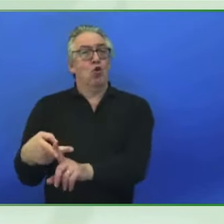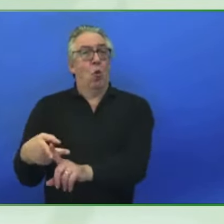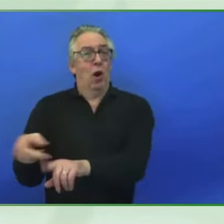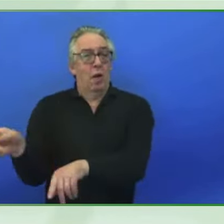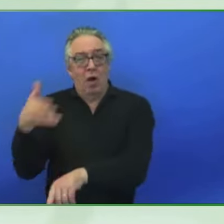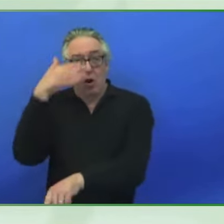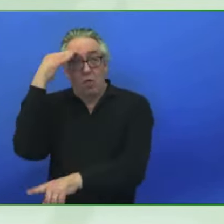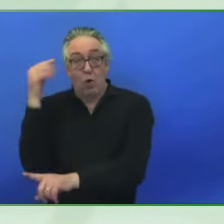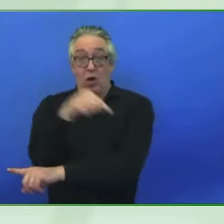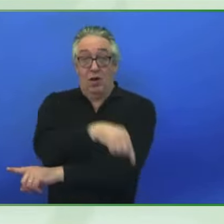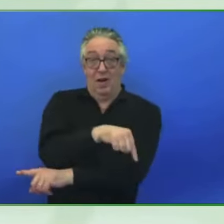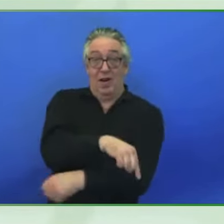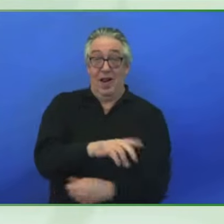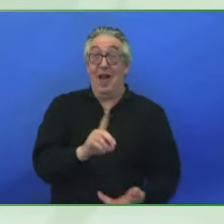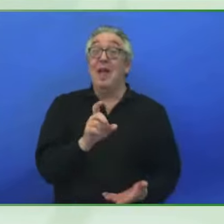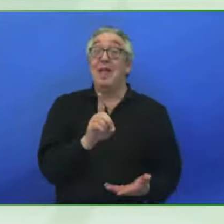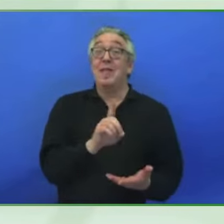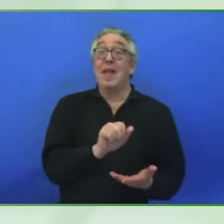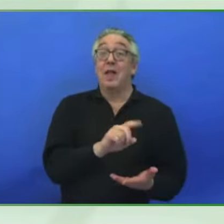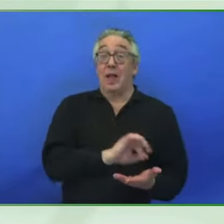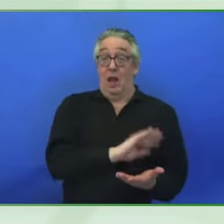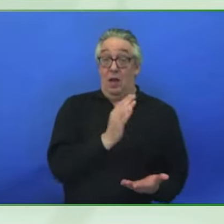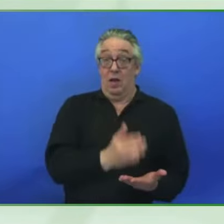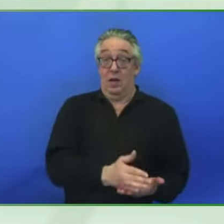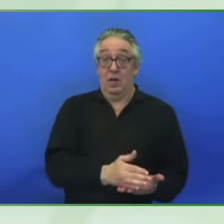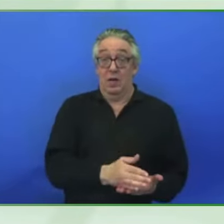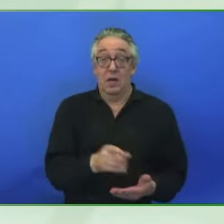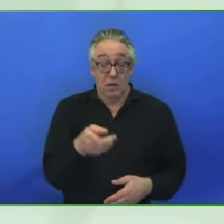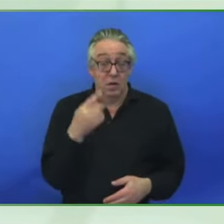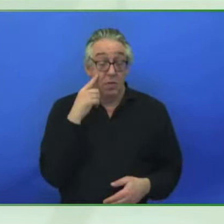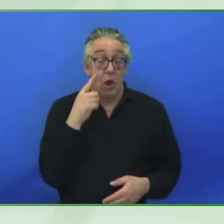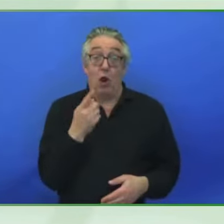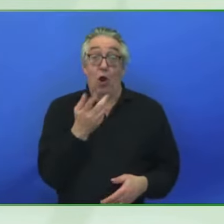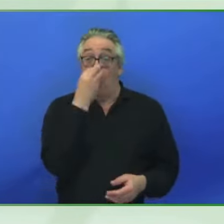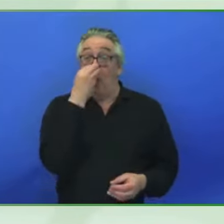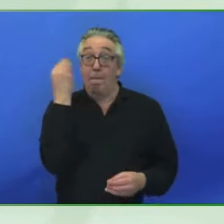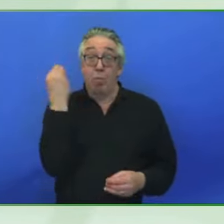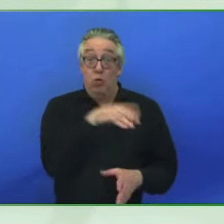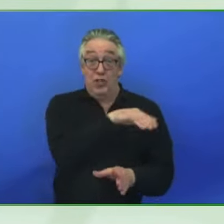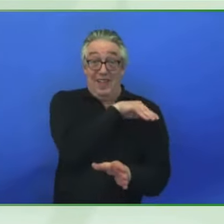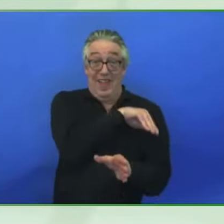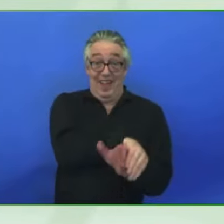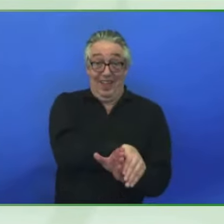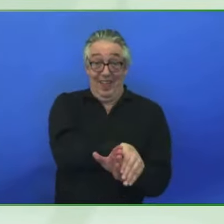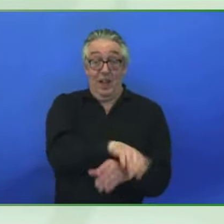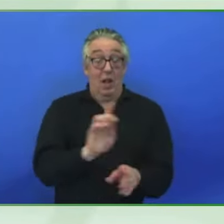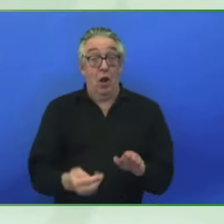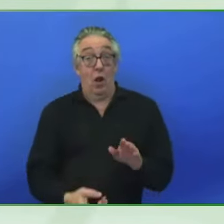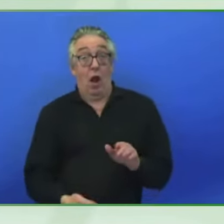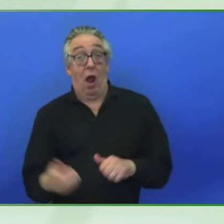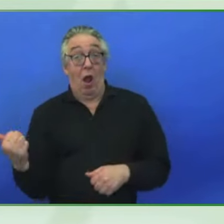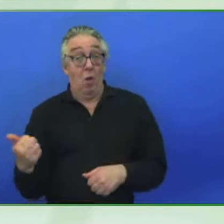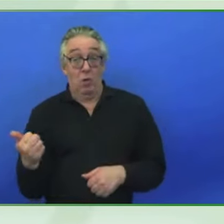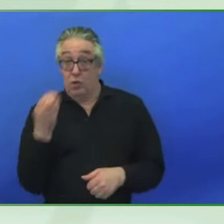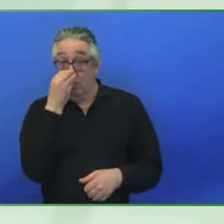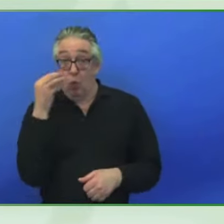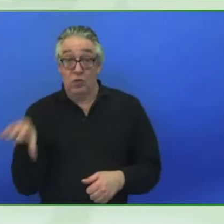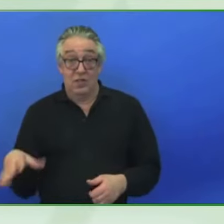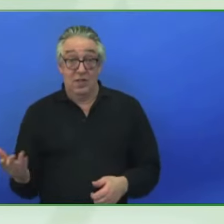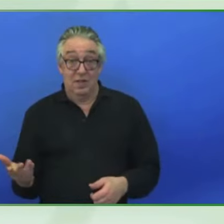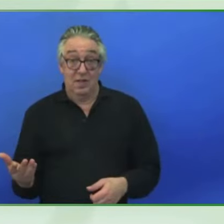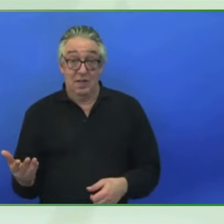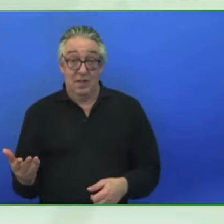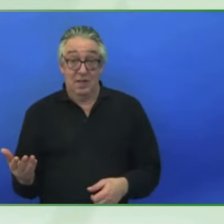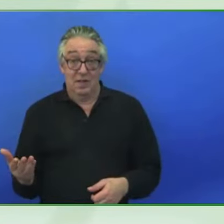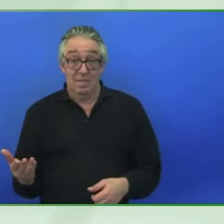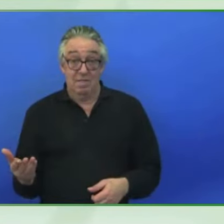data, have you heard this phrase, rubbish in, rubbish out? If you put rubbish data in, you get rubbish experiences out.